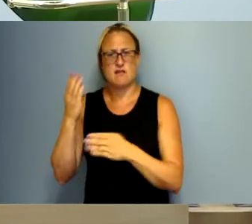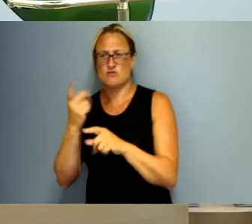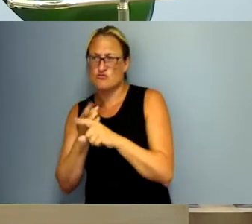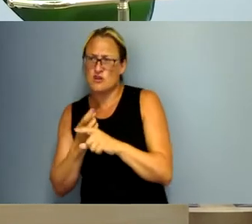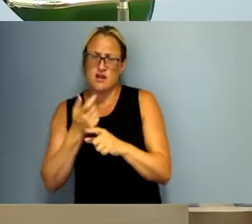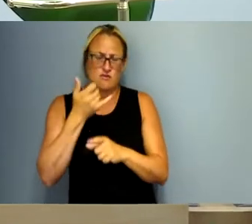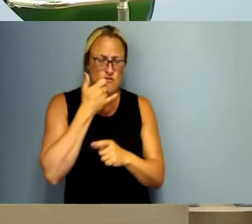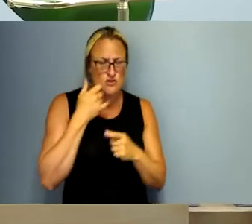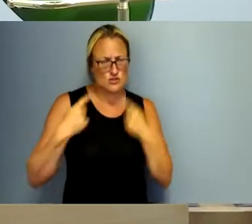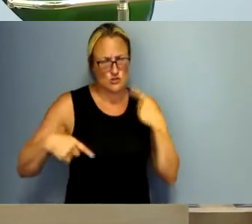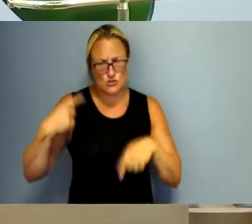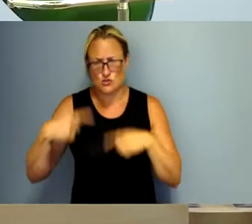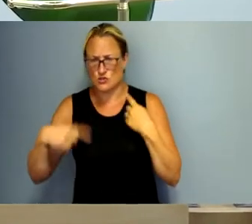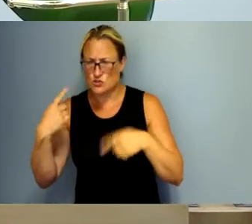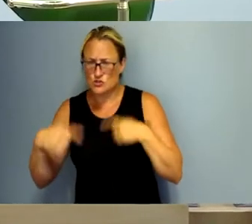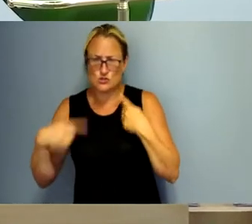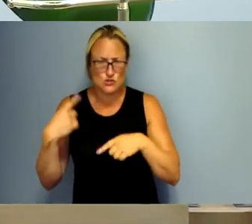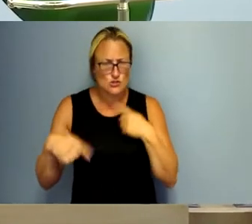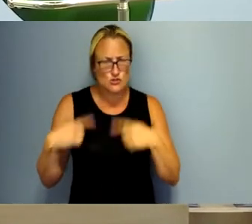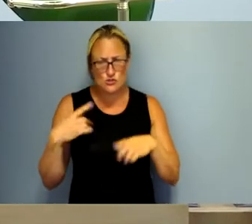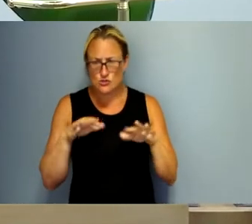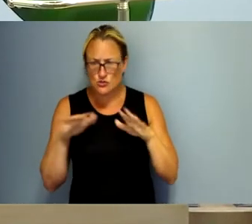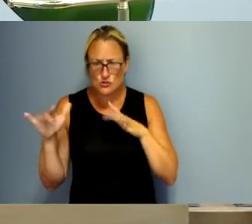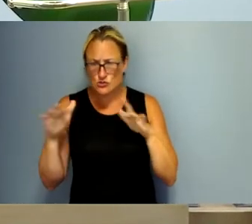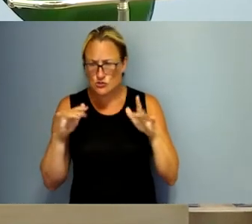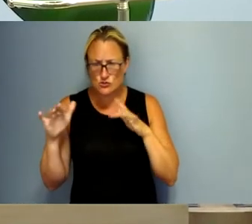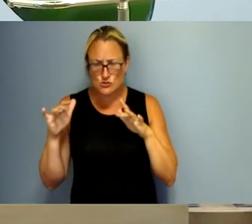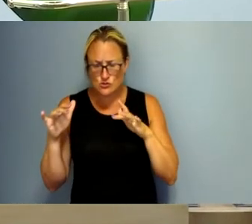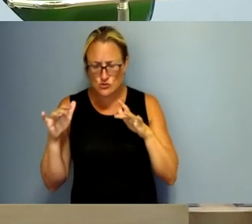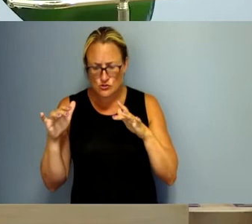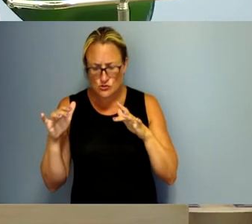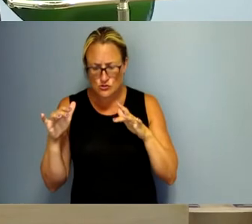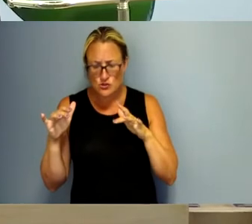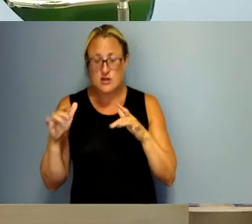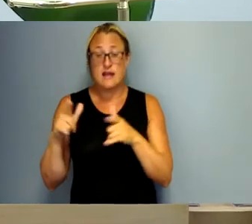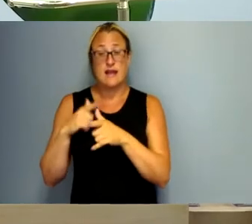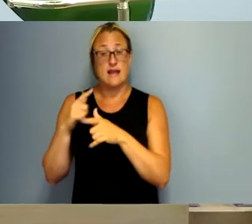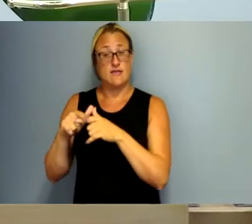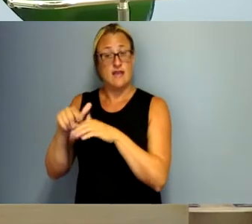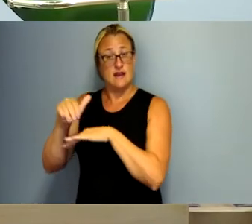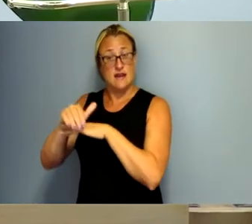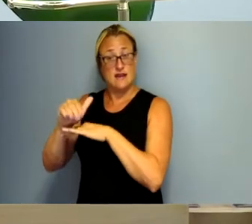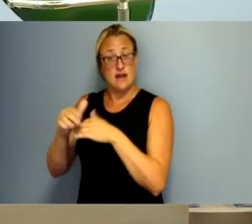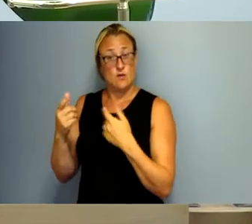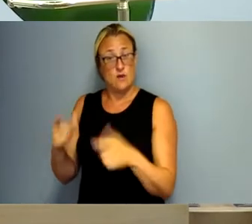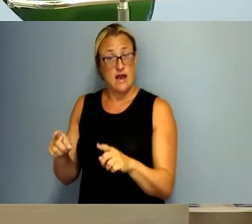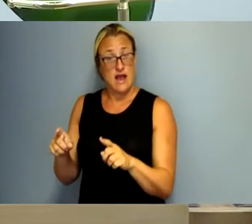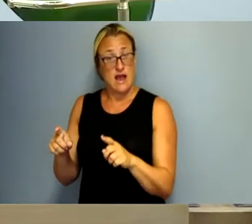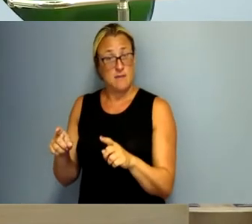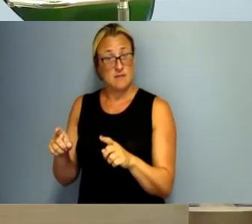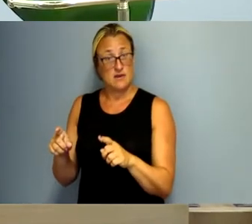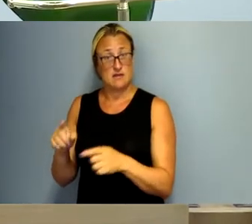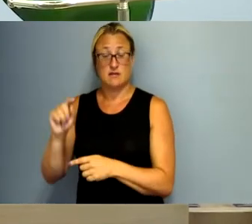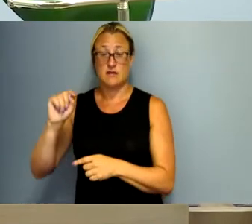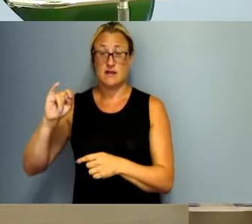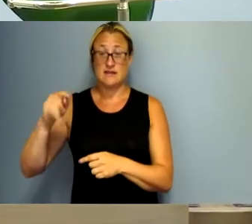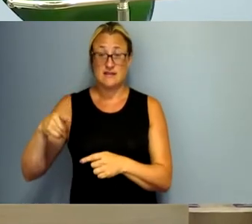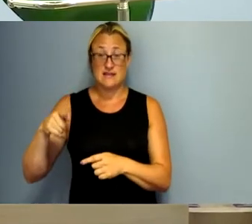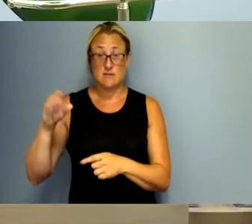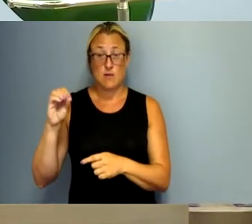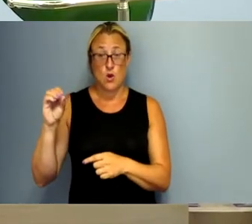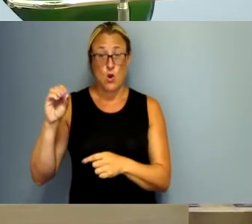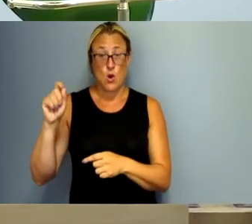wrong. But at night, Tip O'Neill would kind of like in